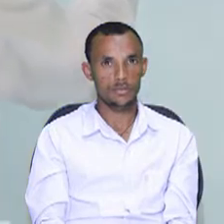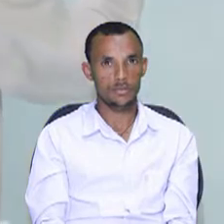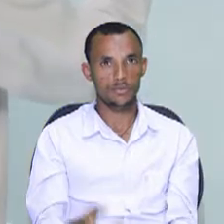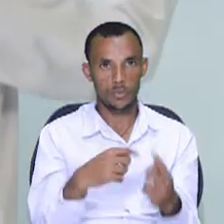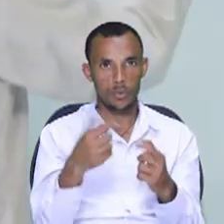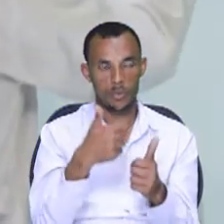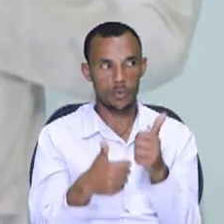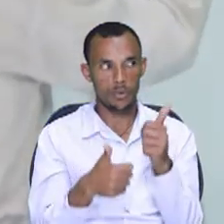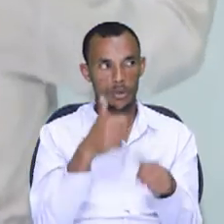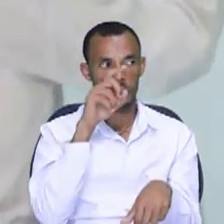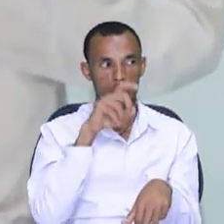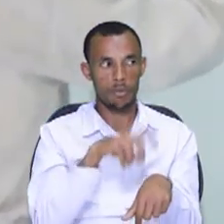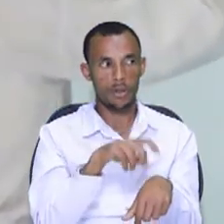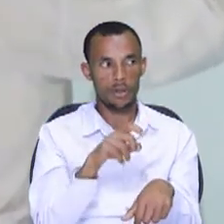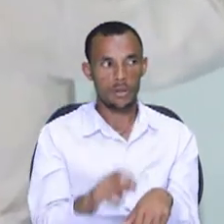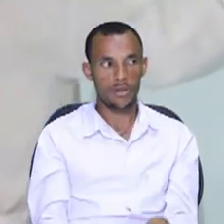To which period